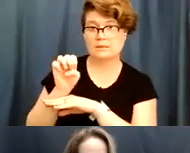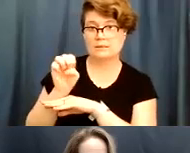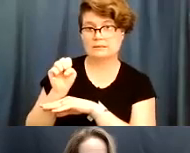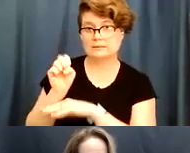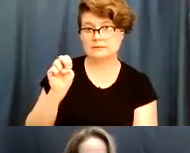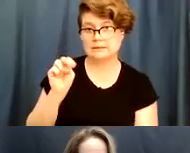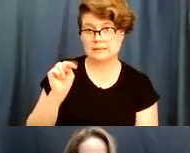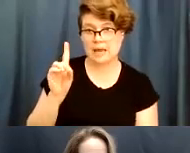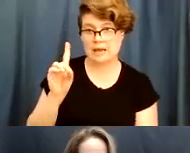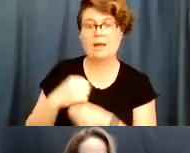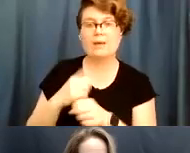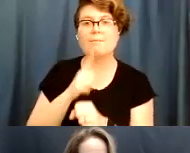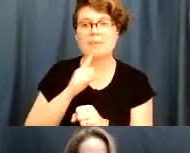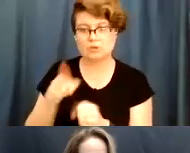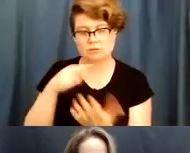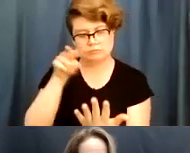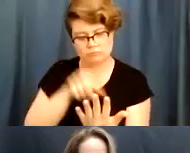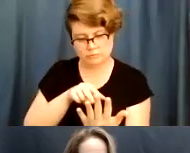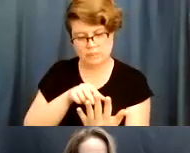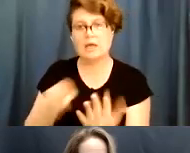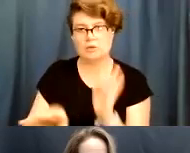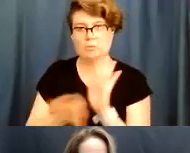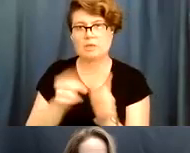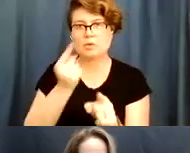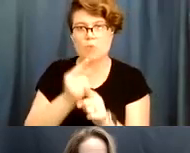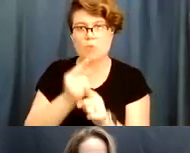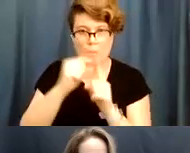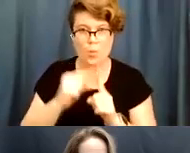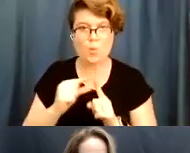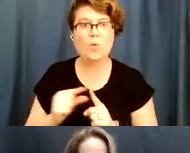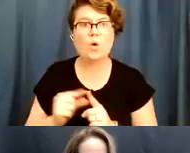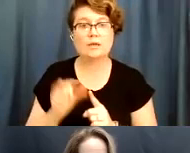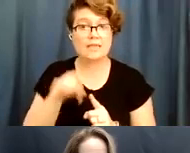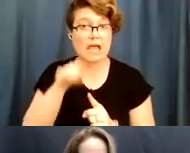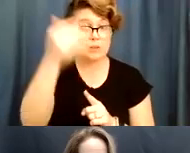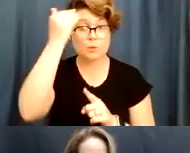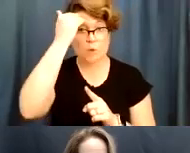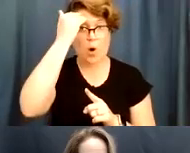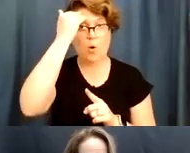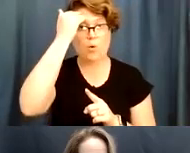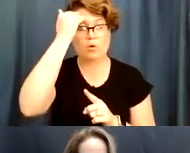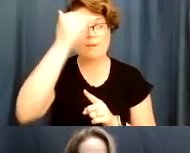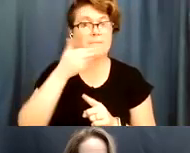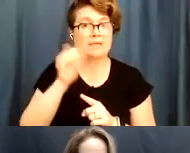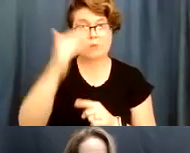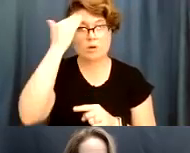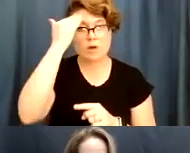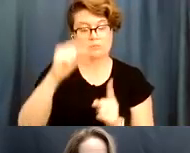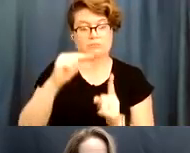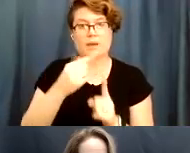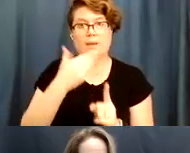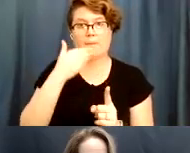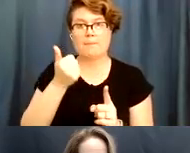what you're sending and that you have chosen the words that to your best of knowledge are a little bit more